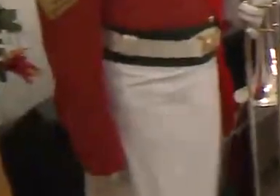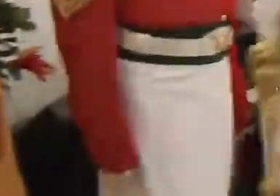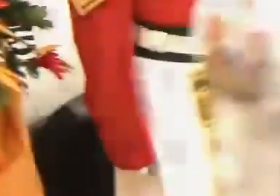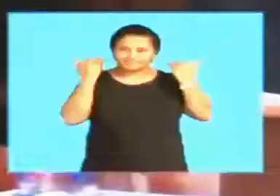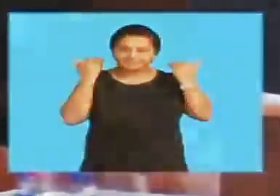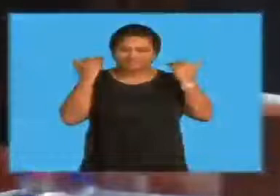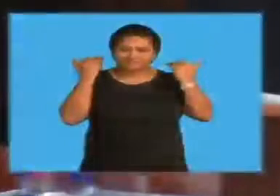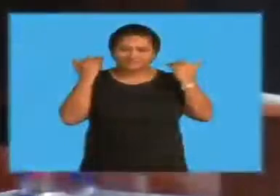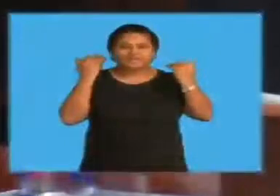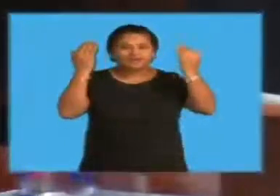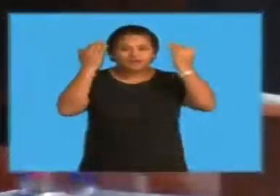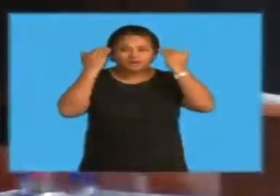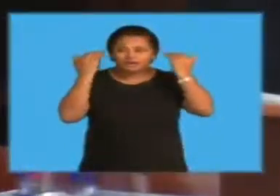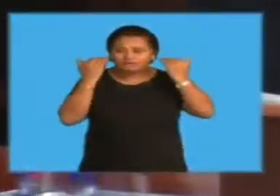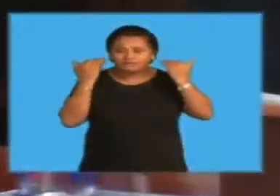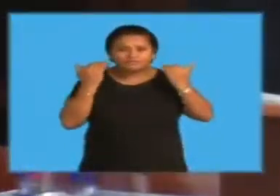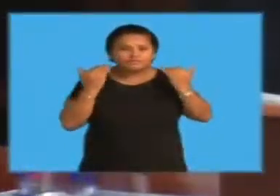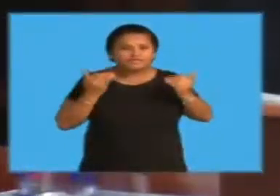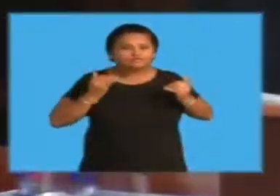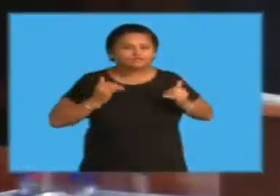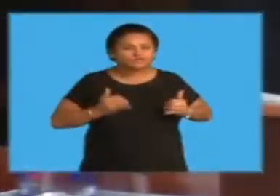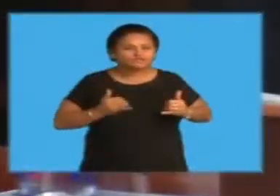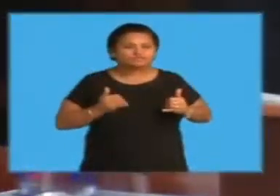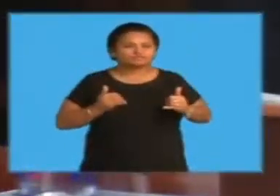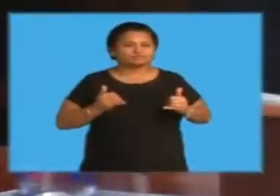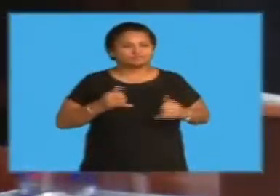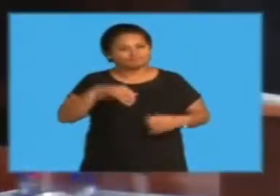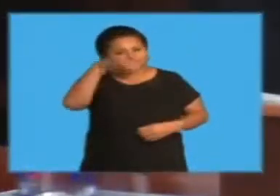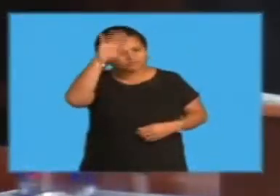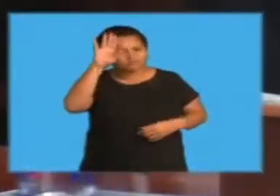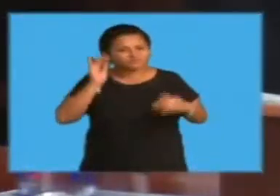the Honourable Chief Justice and Honourable Members of the Judiciary,